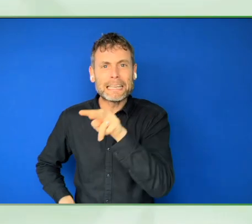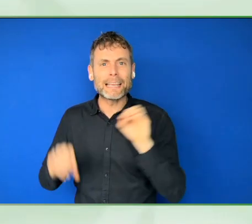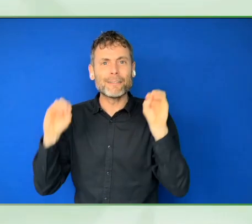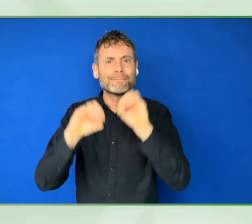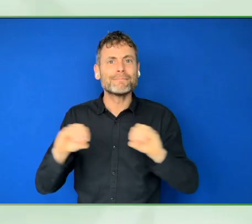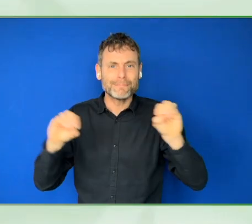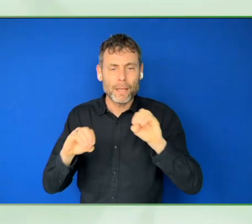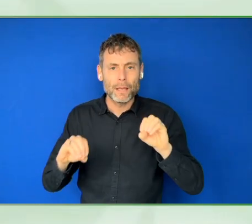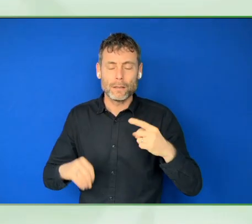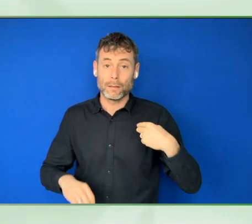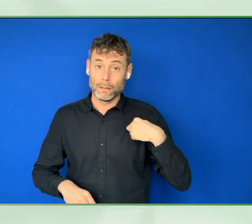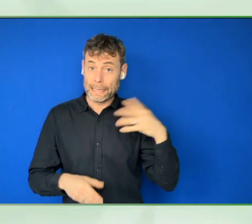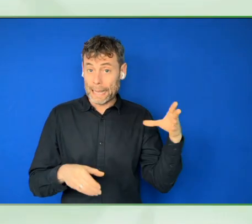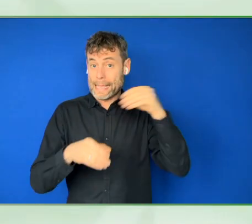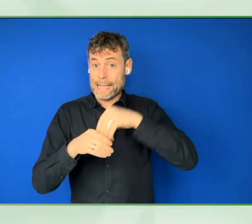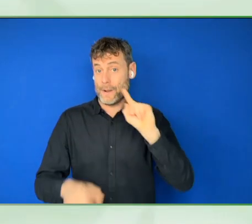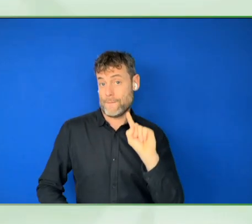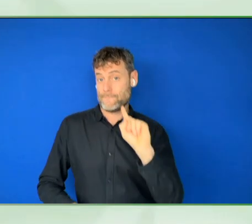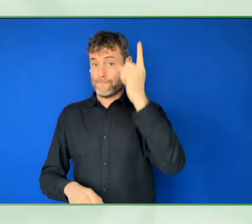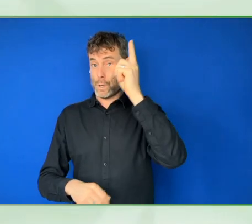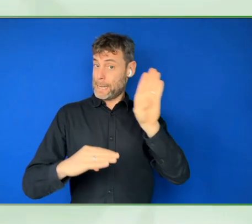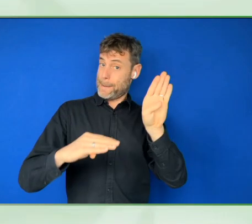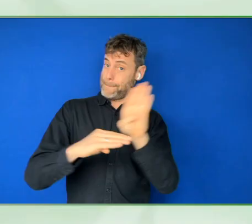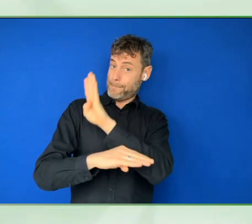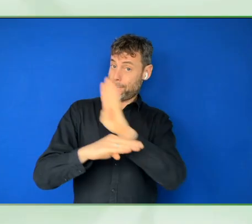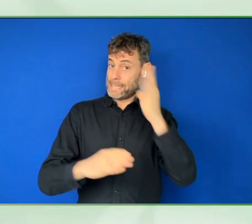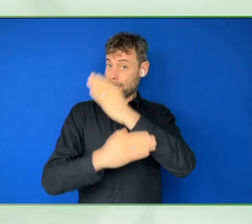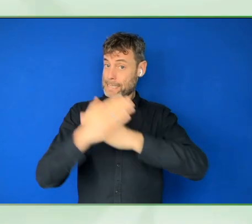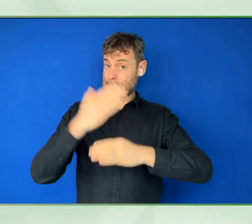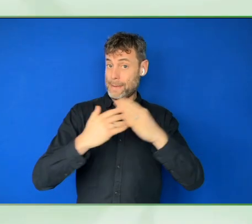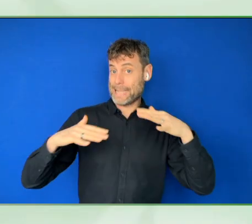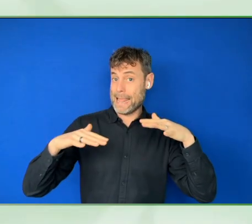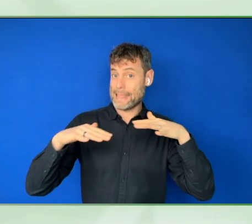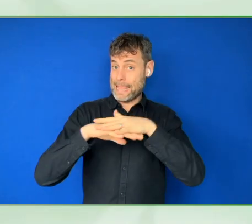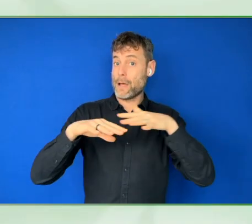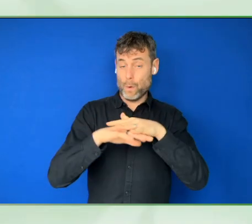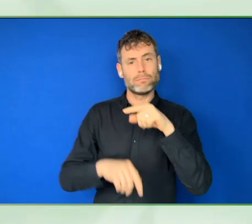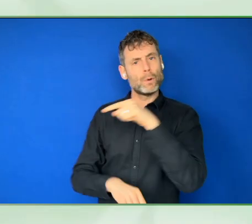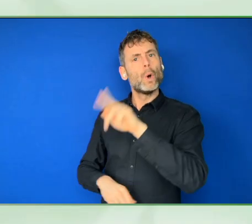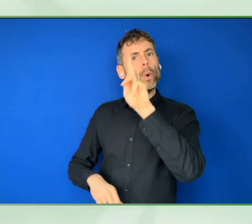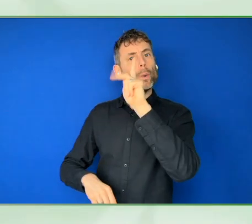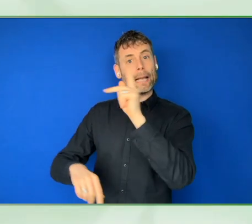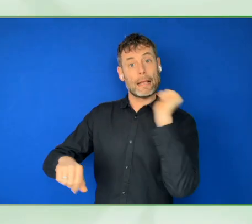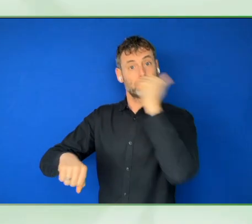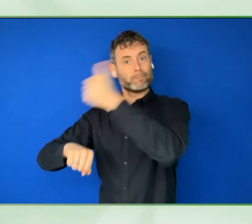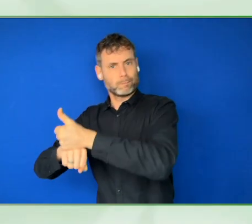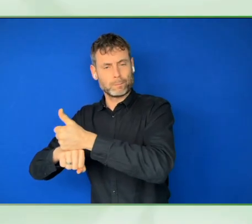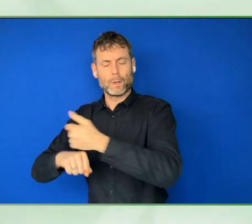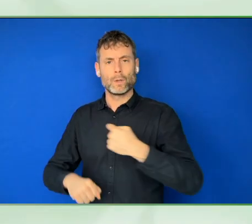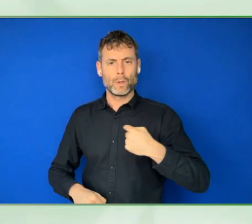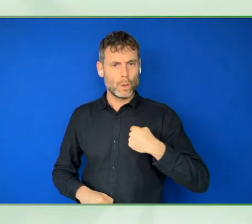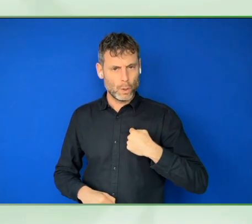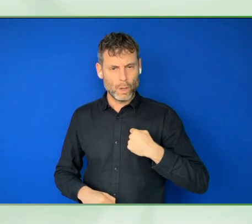of the first business disability network the one in the UK, I was reminded that we brought 60